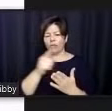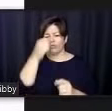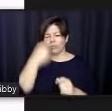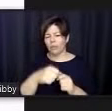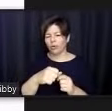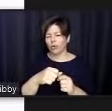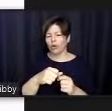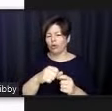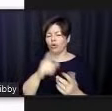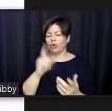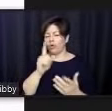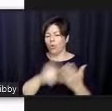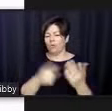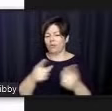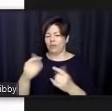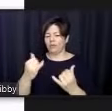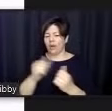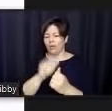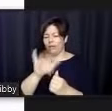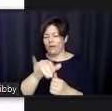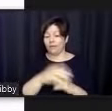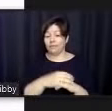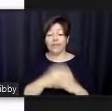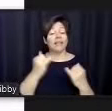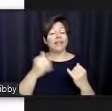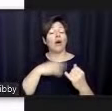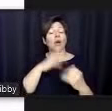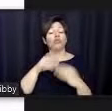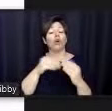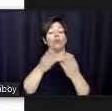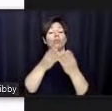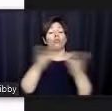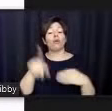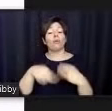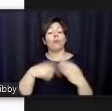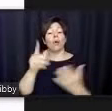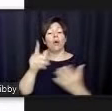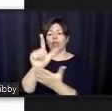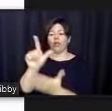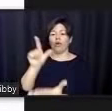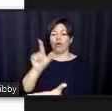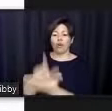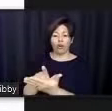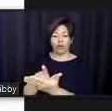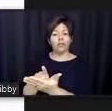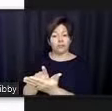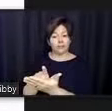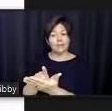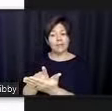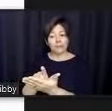So before I'm going to talk broadly about the law and the intention.